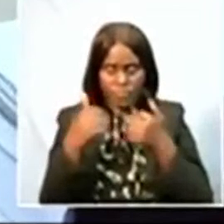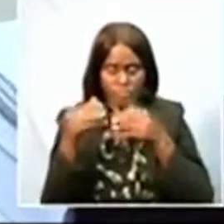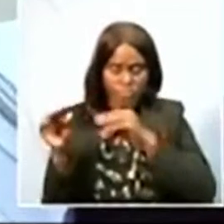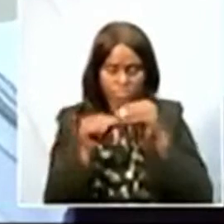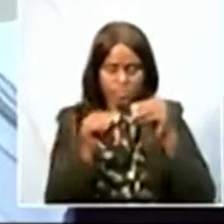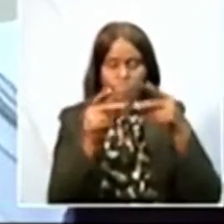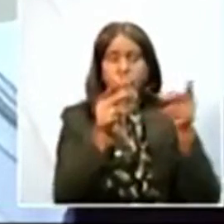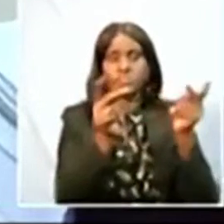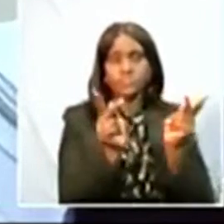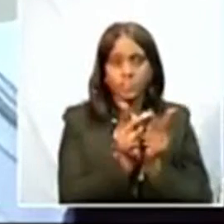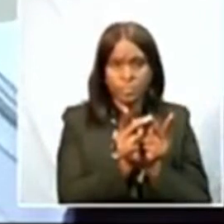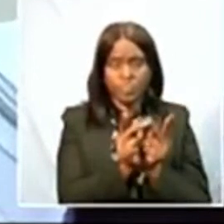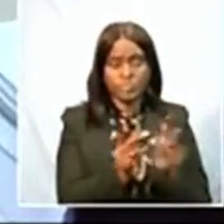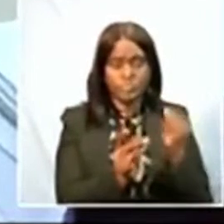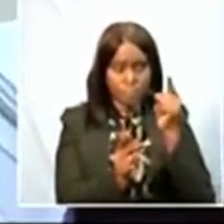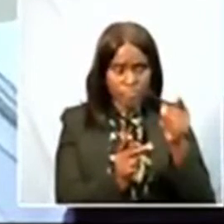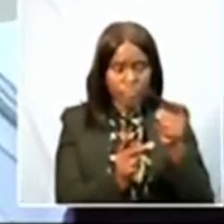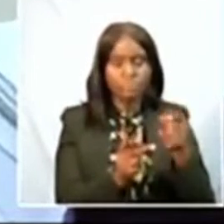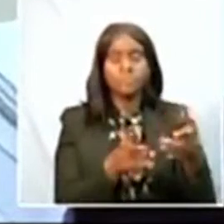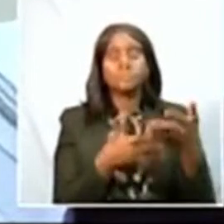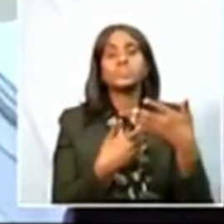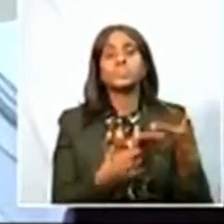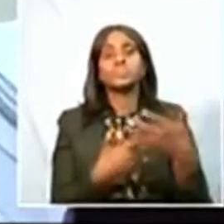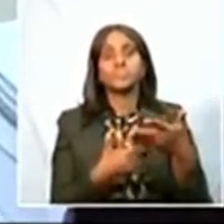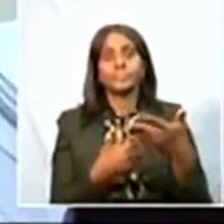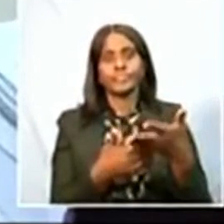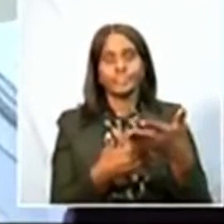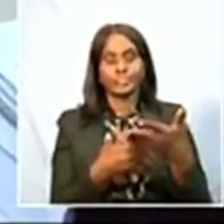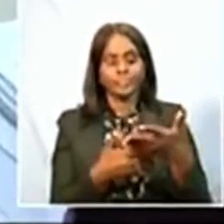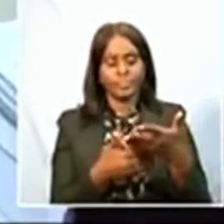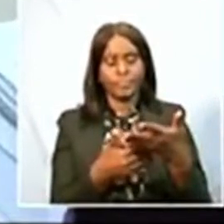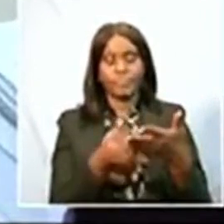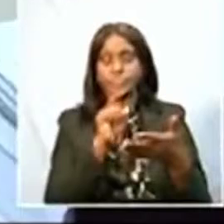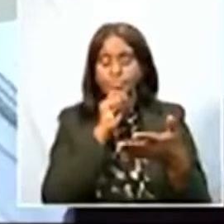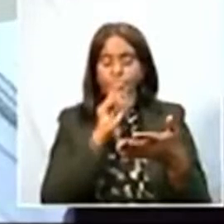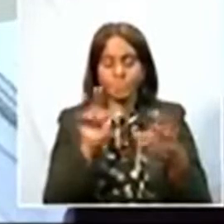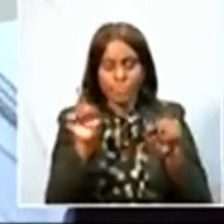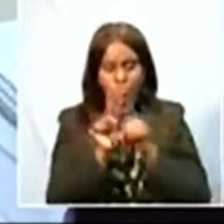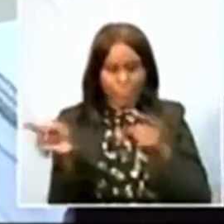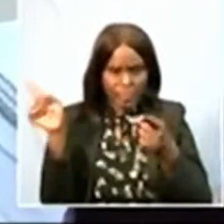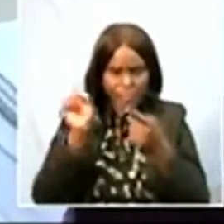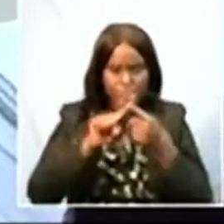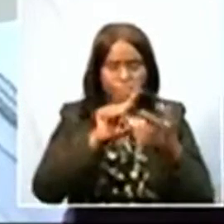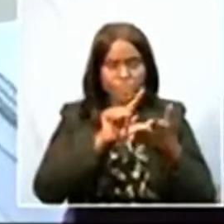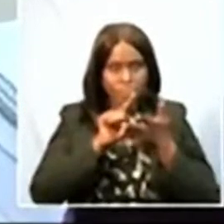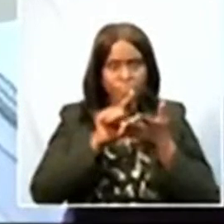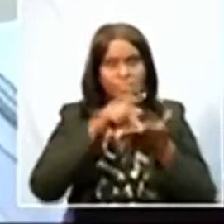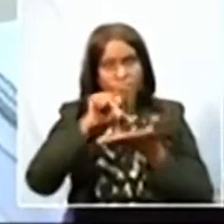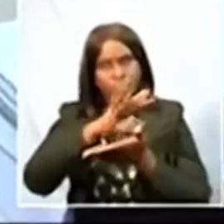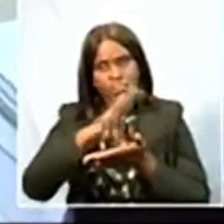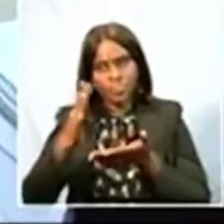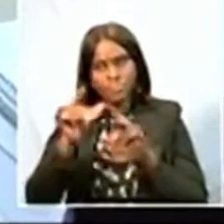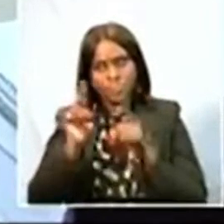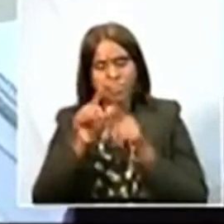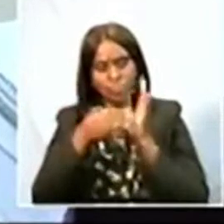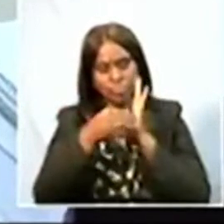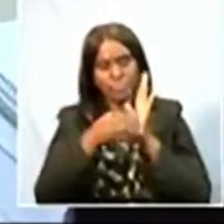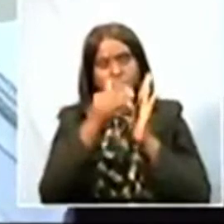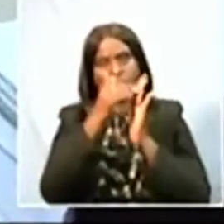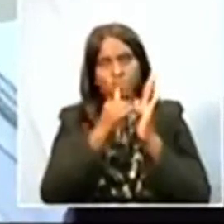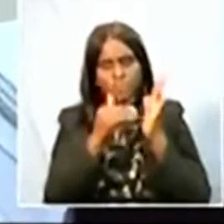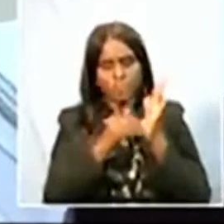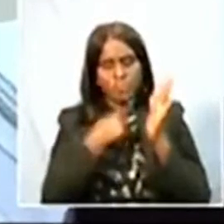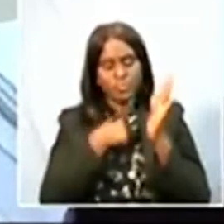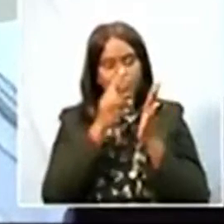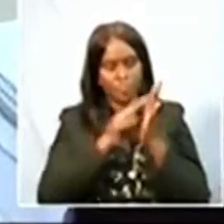possession of the documents as the owners until the loan is repaid. And the guideline I've just